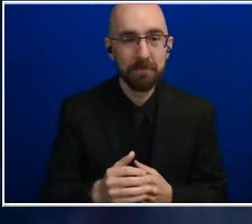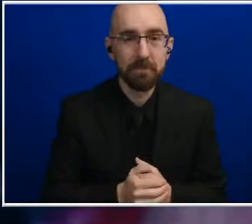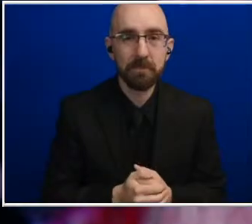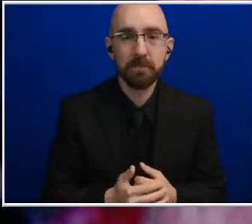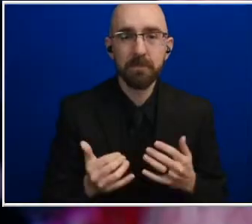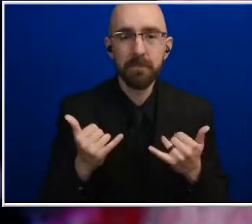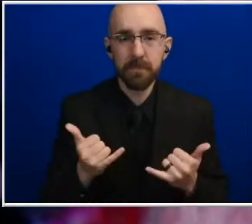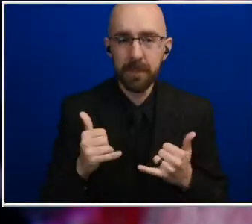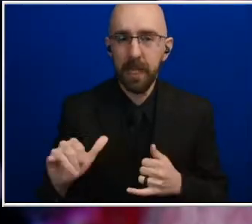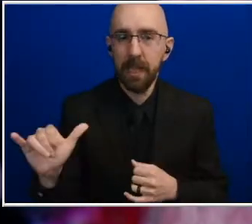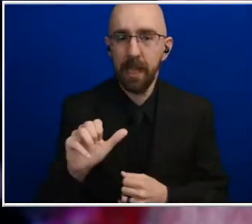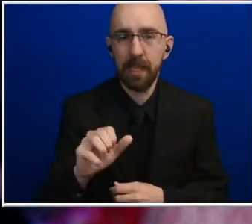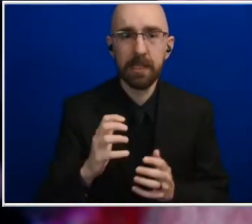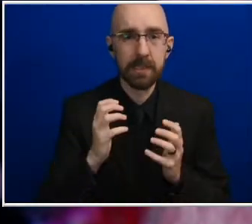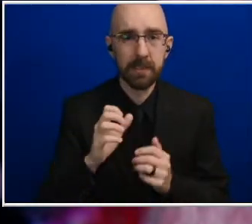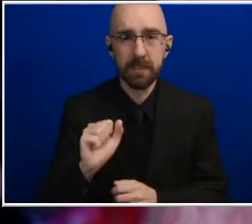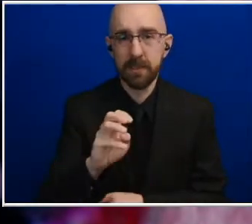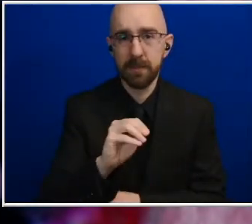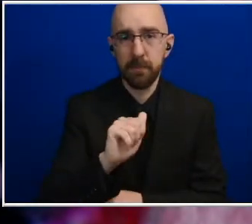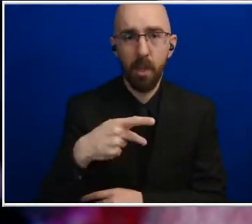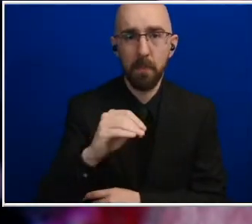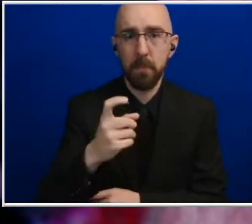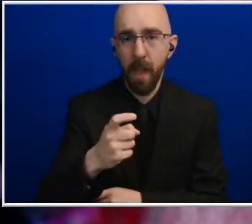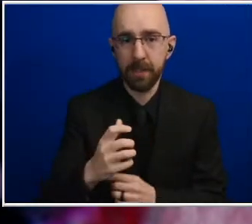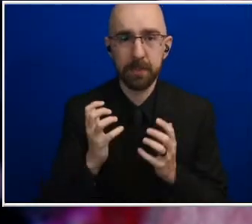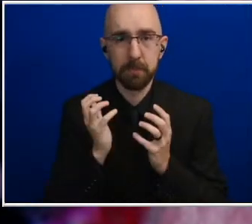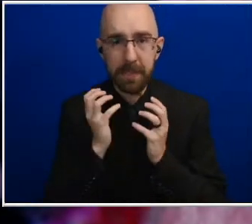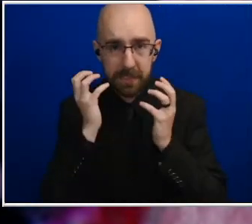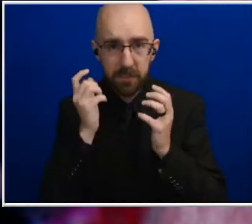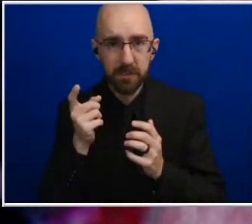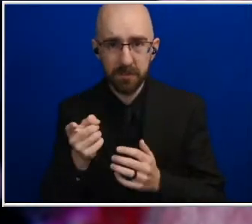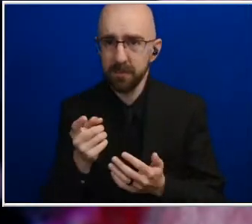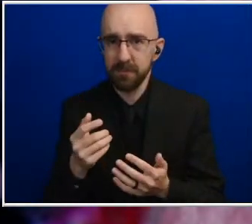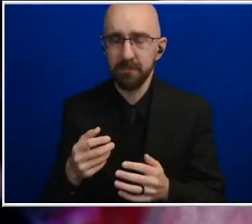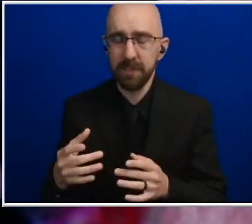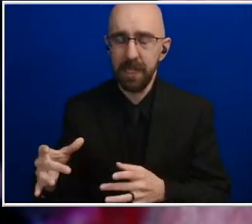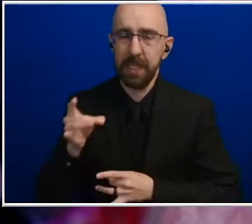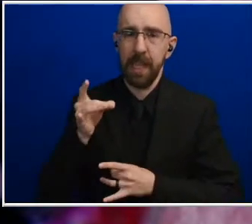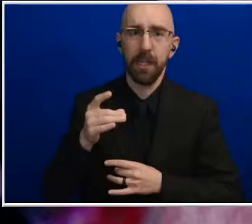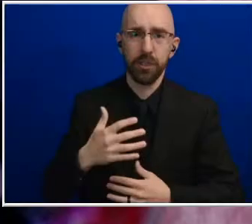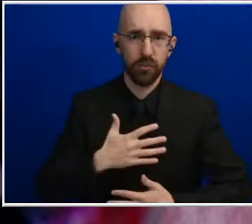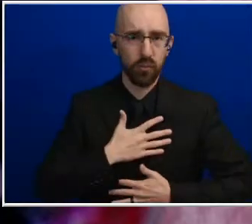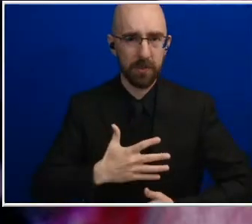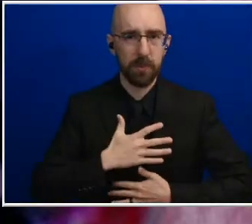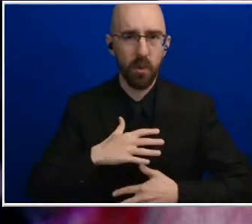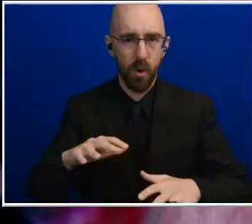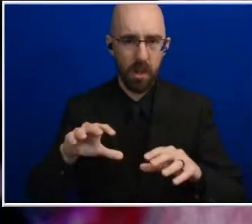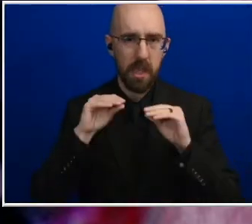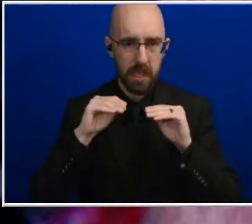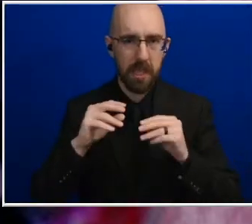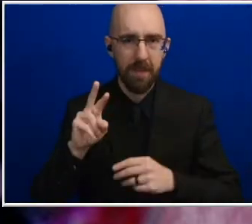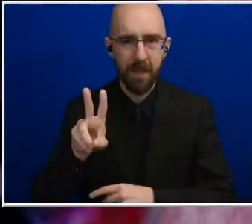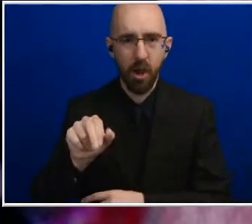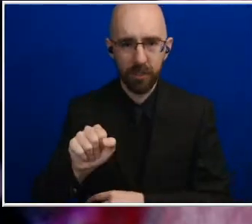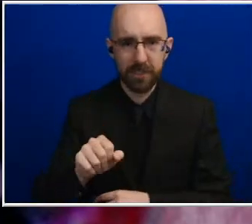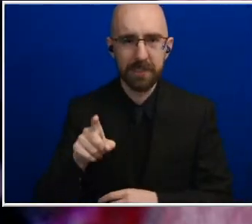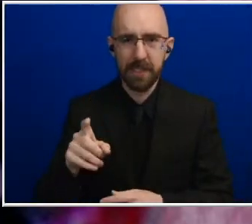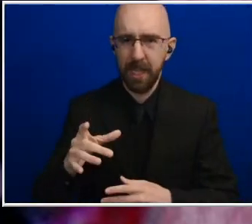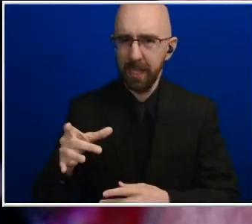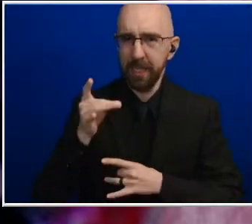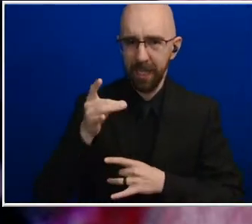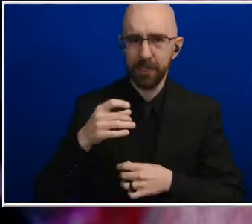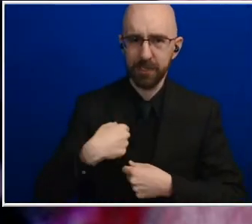smallpox, measles is a highly contagious respiratory virus, and the degree of contagiousness here makes